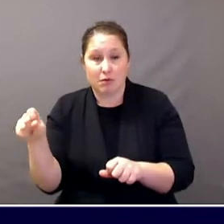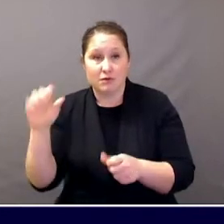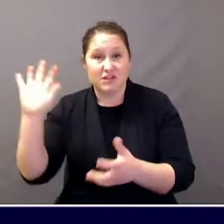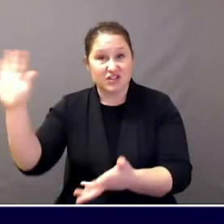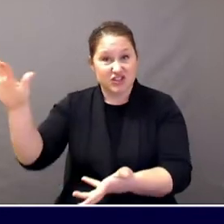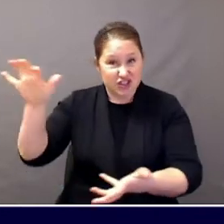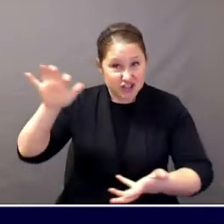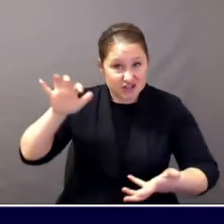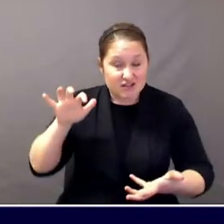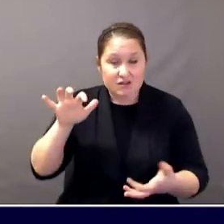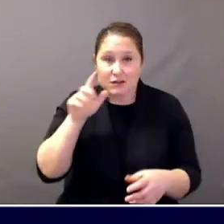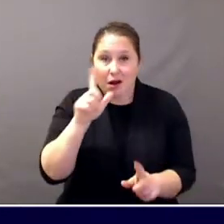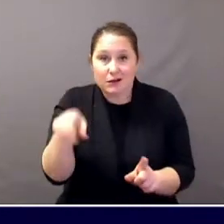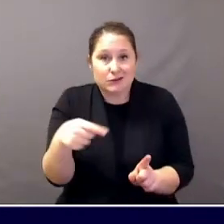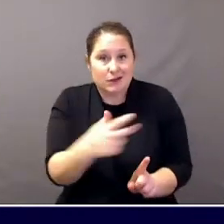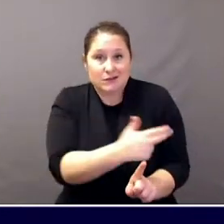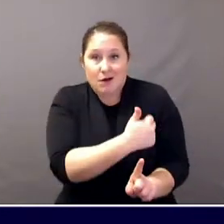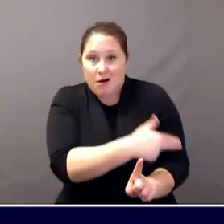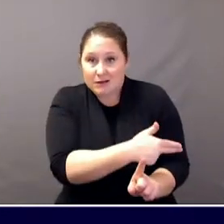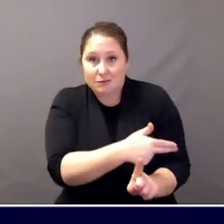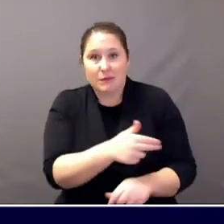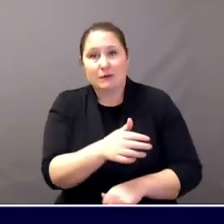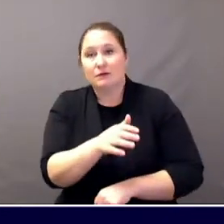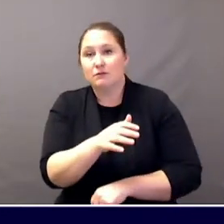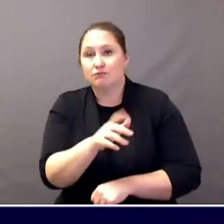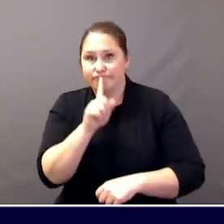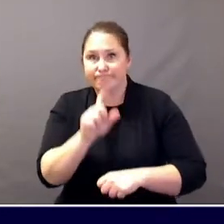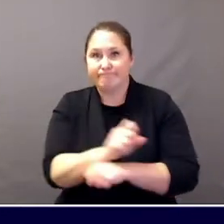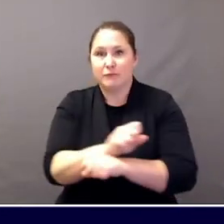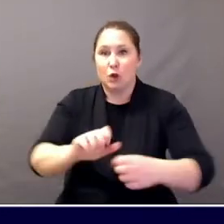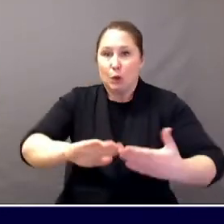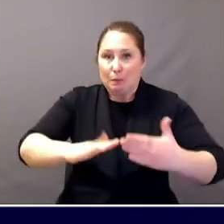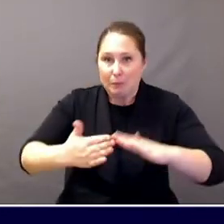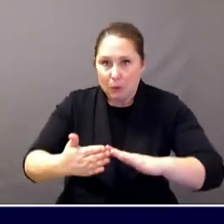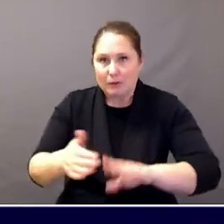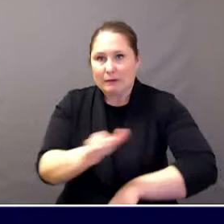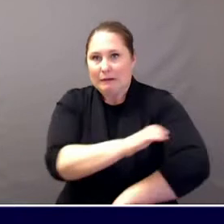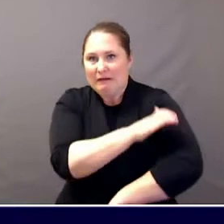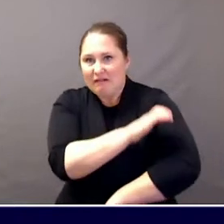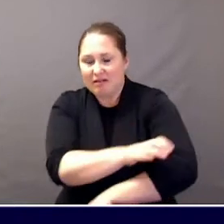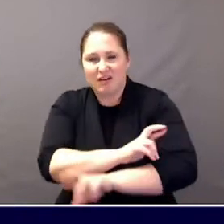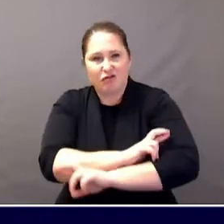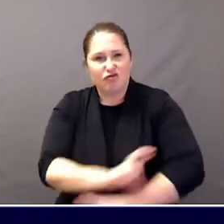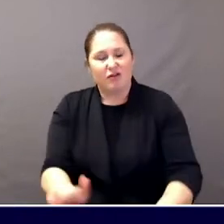get them out into the community, into clinics, to truly reach out to all these,